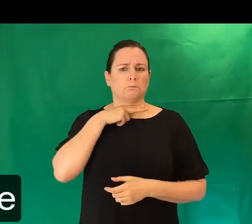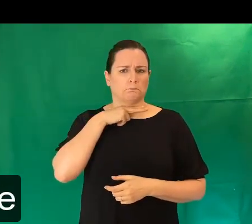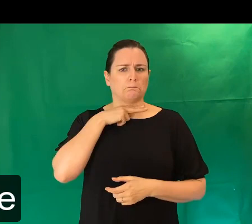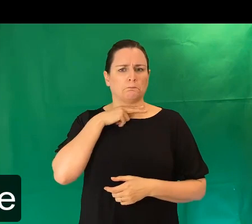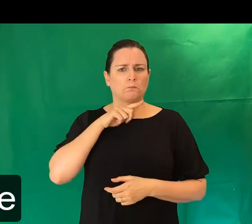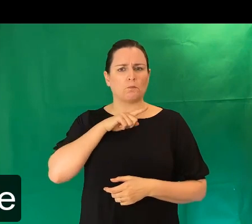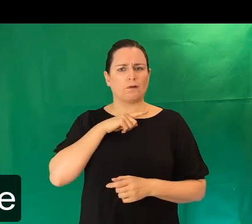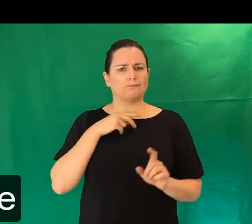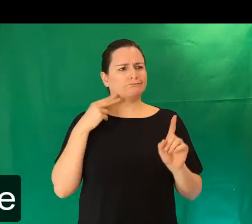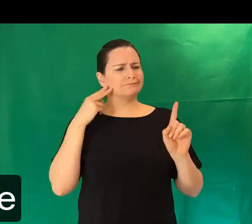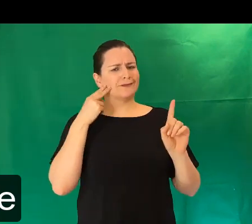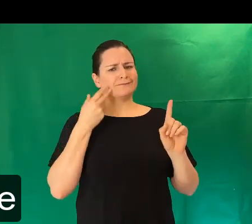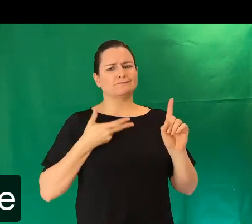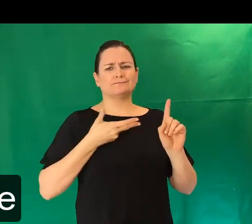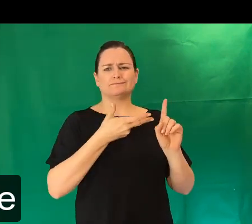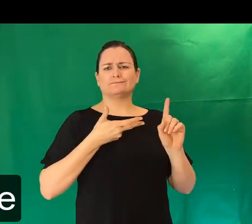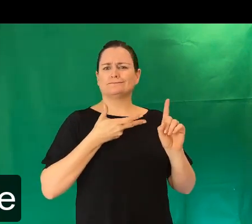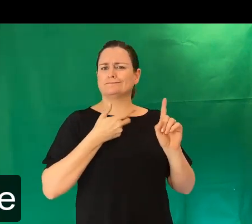with his deaf mother.